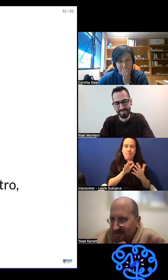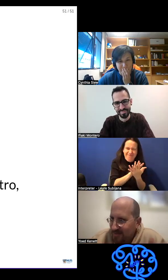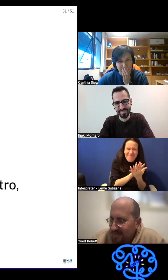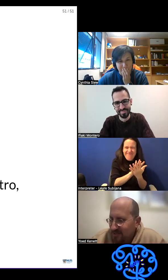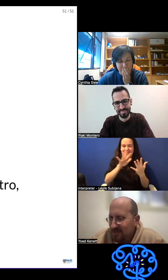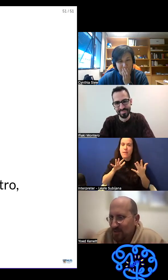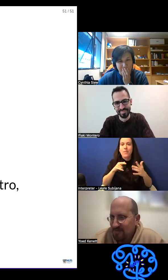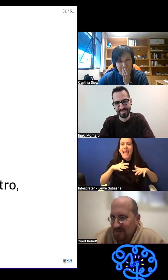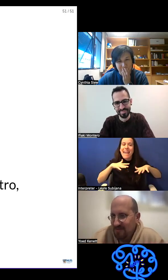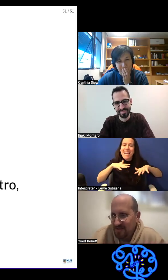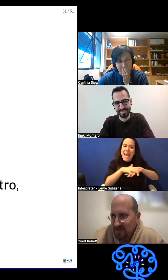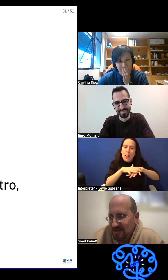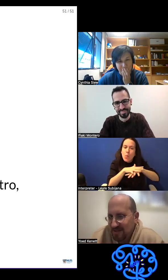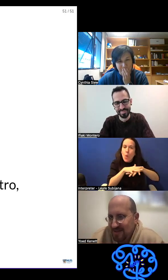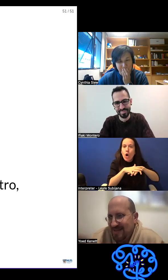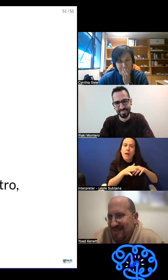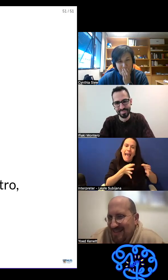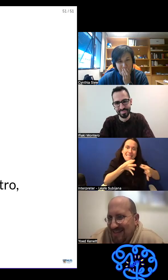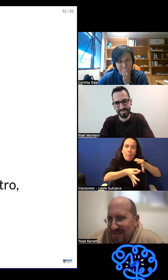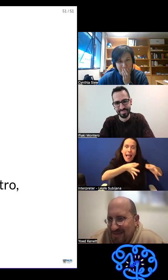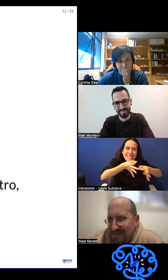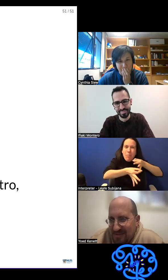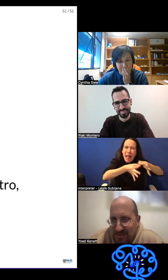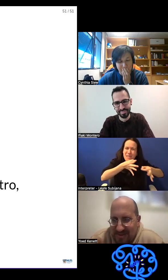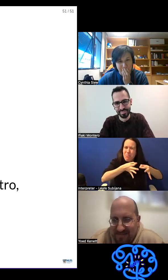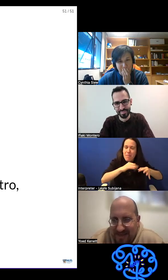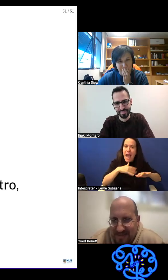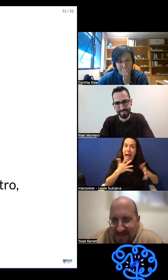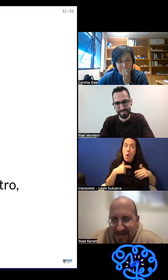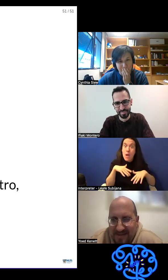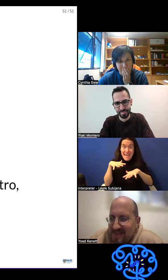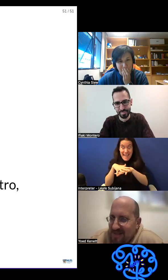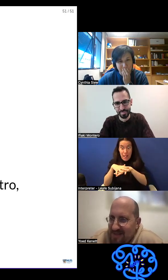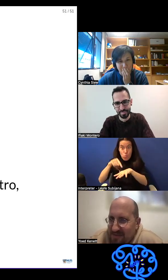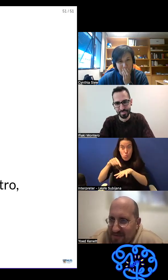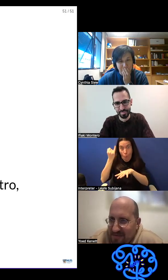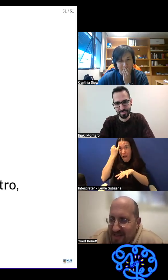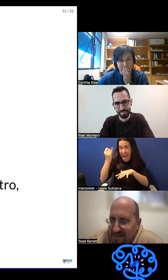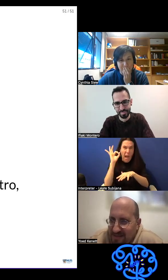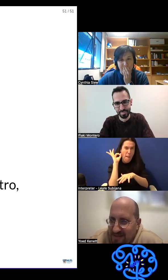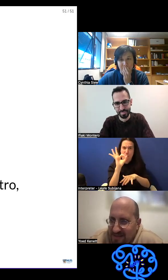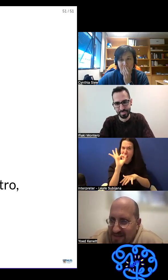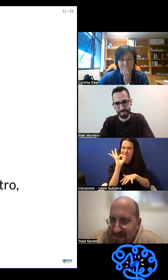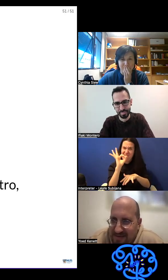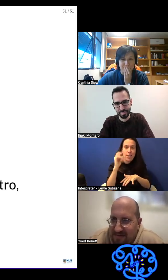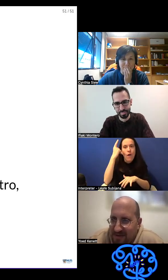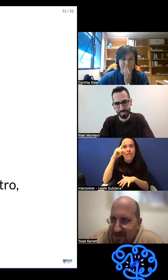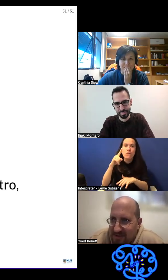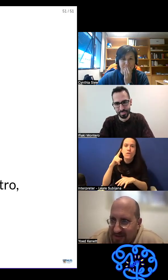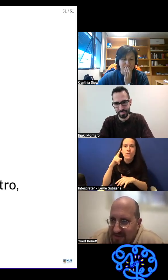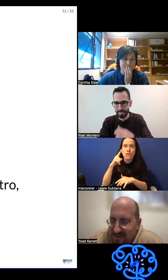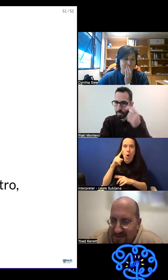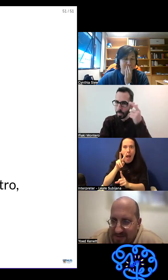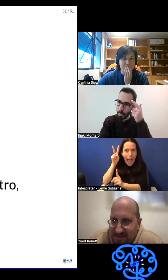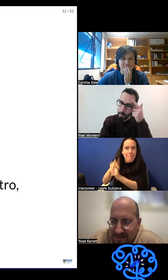from explanation to intervention. How can you use the amazing insights you've gained at the